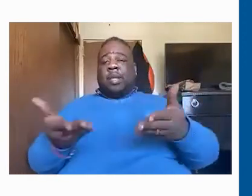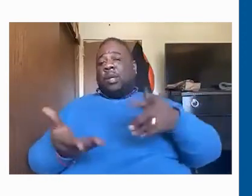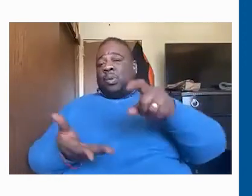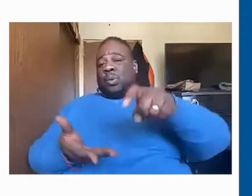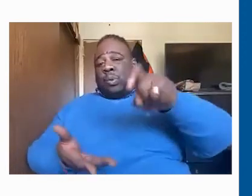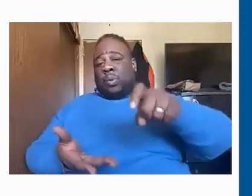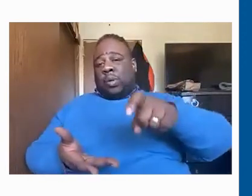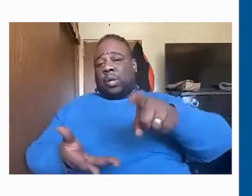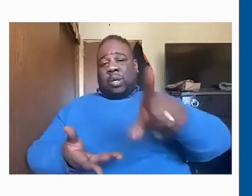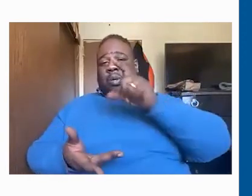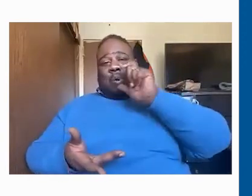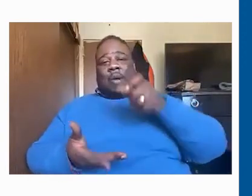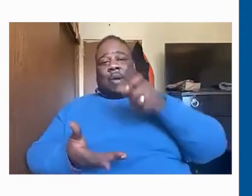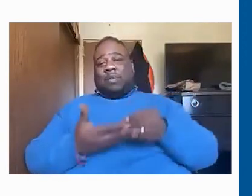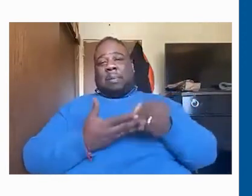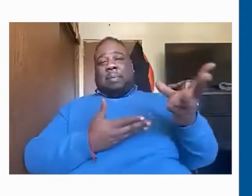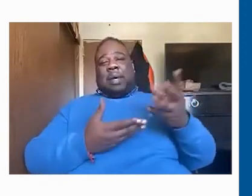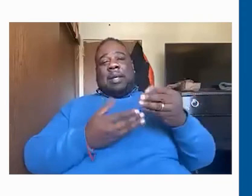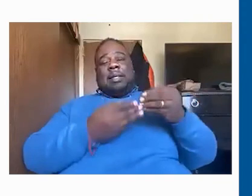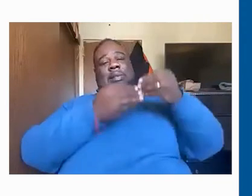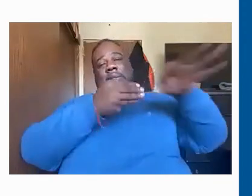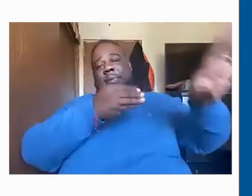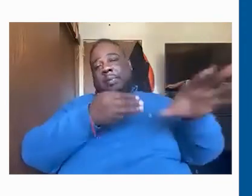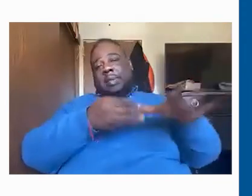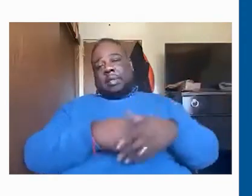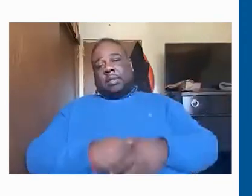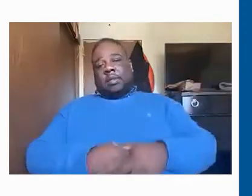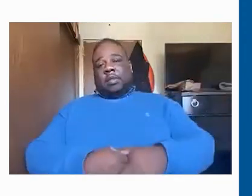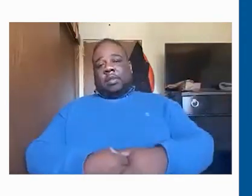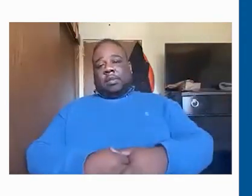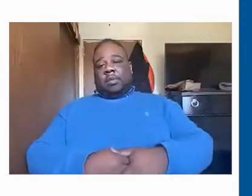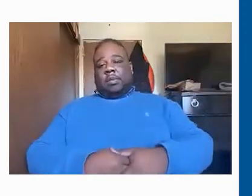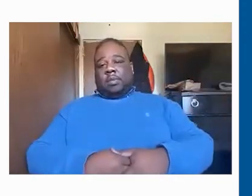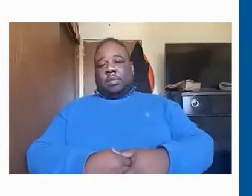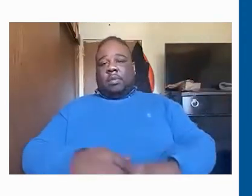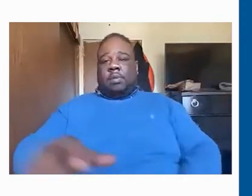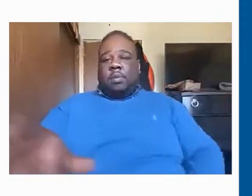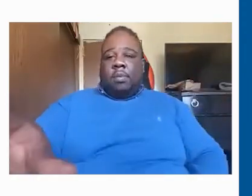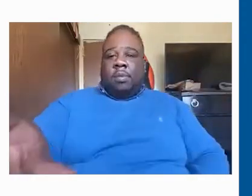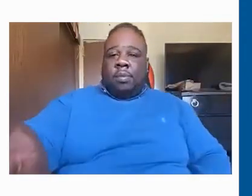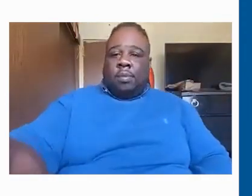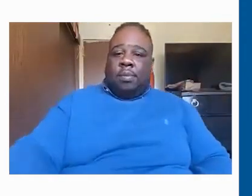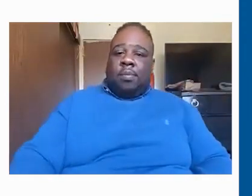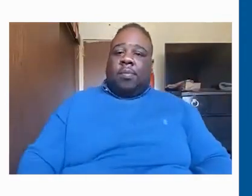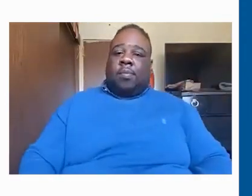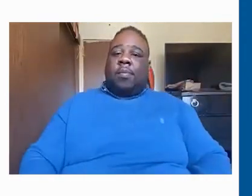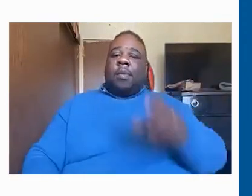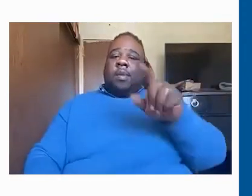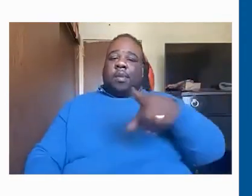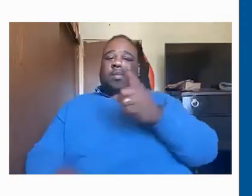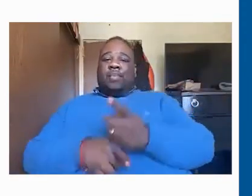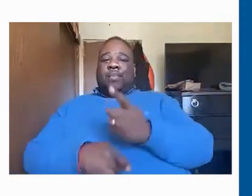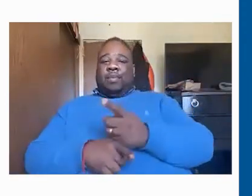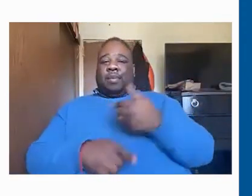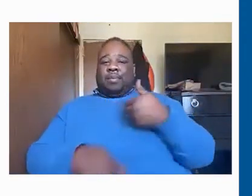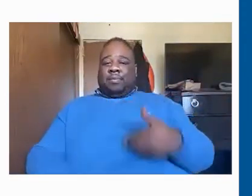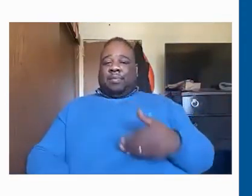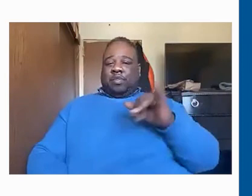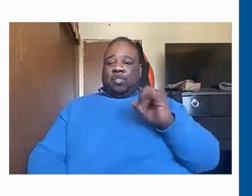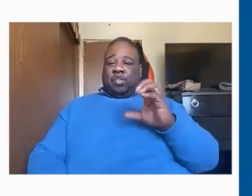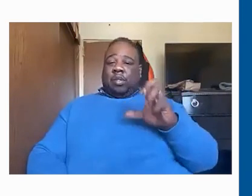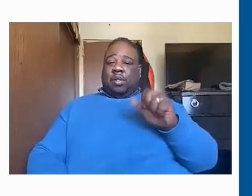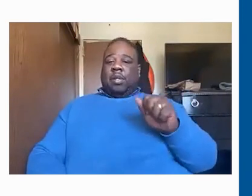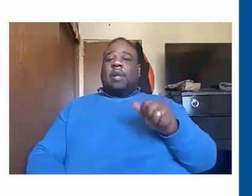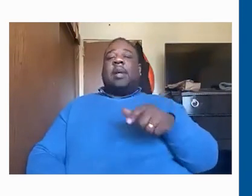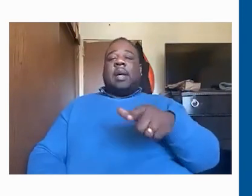Yeah, and that's why I added to mine, like Matthew said, I have one of those chargers to charge your phone, and I have